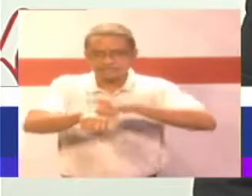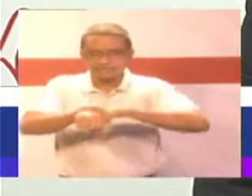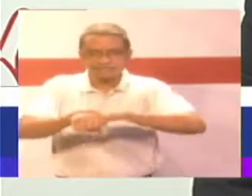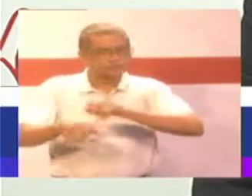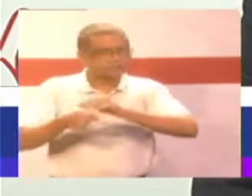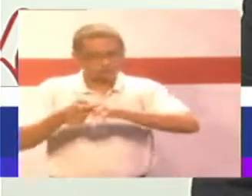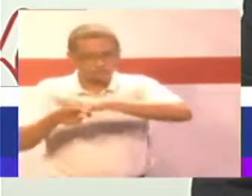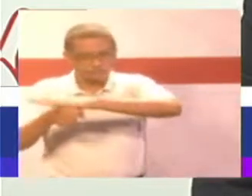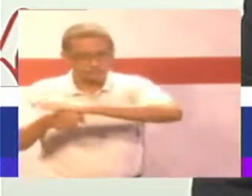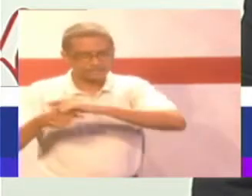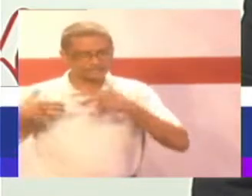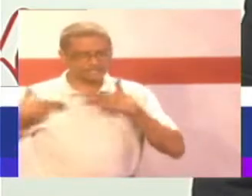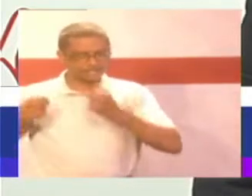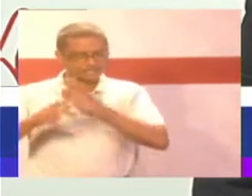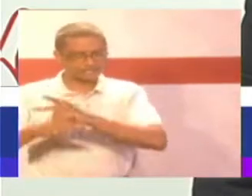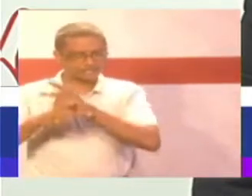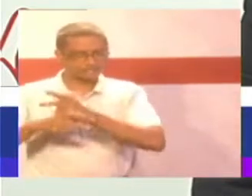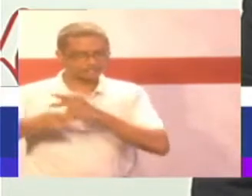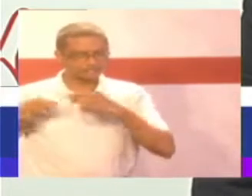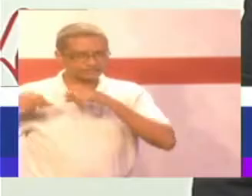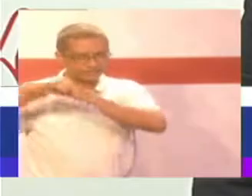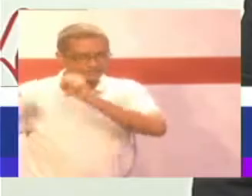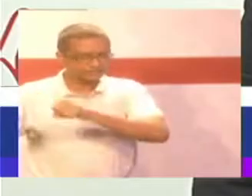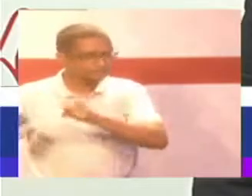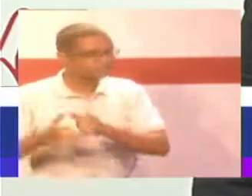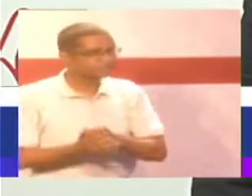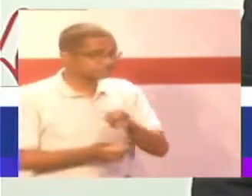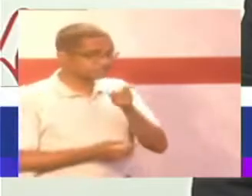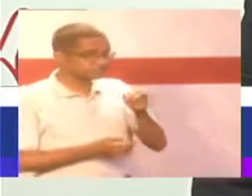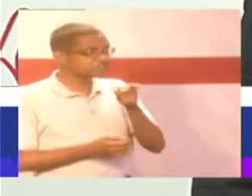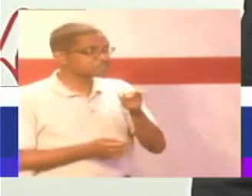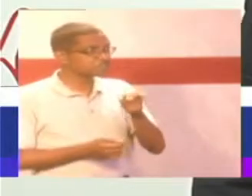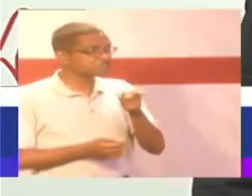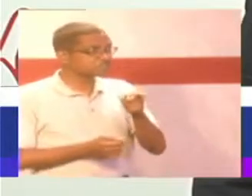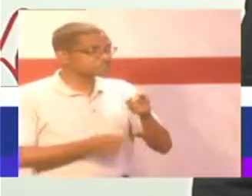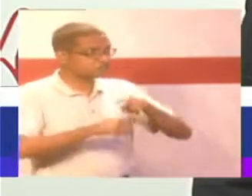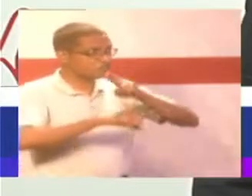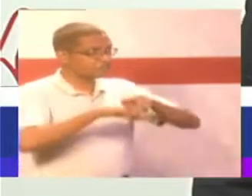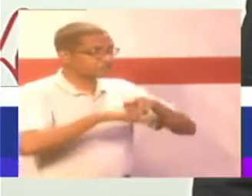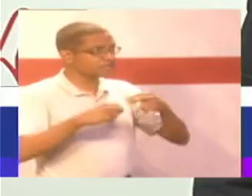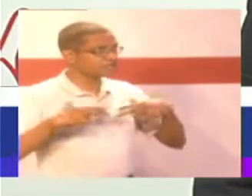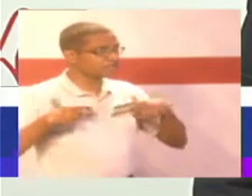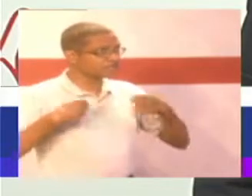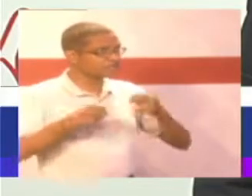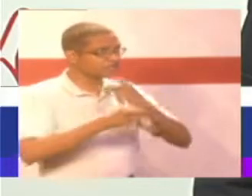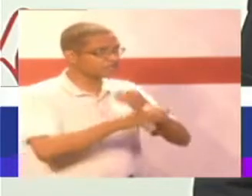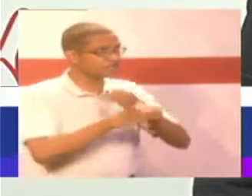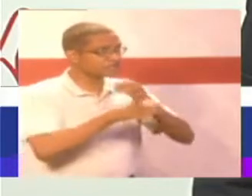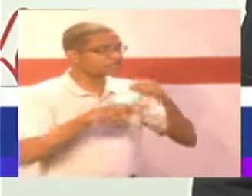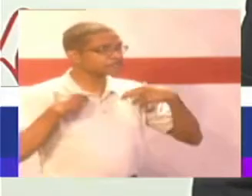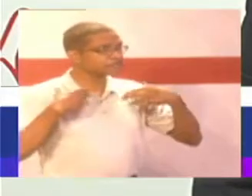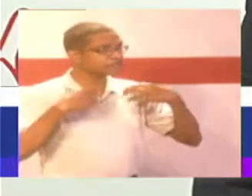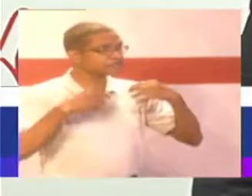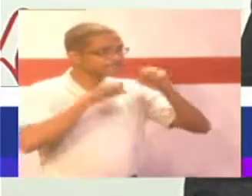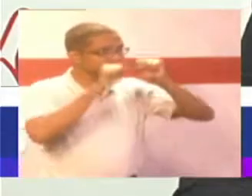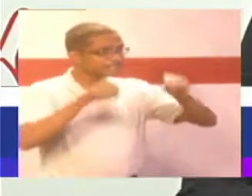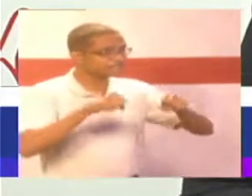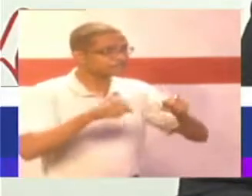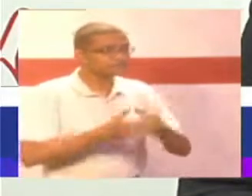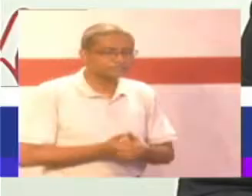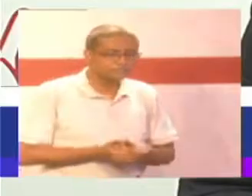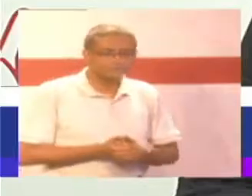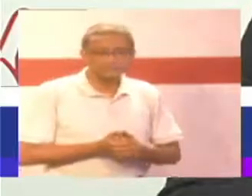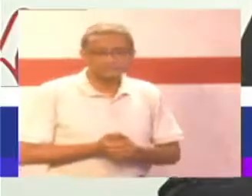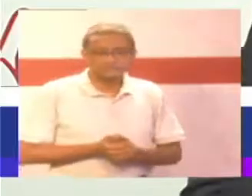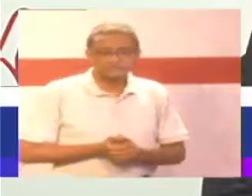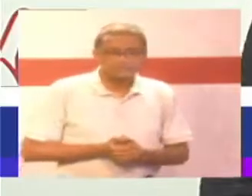previous lockdown. The implementation or continuation of a lockdown, the